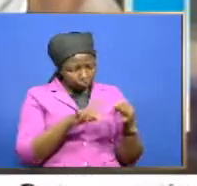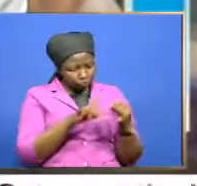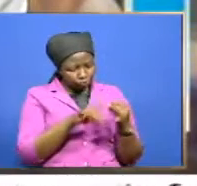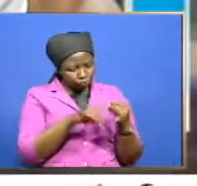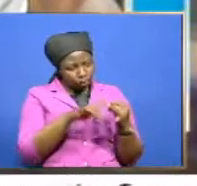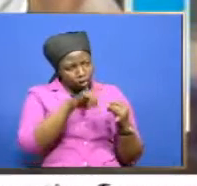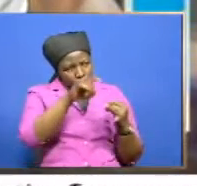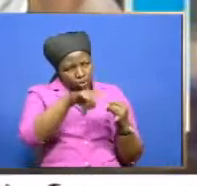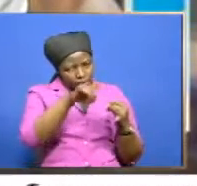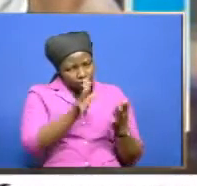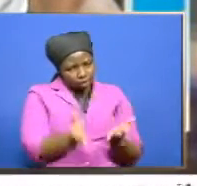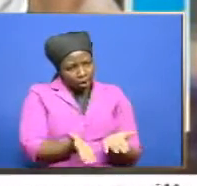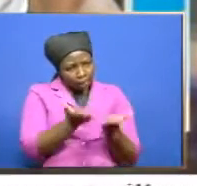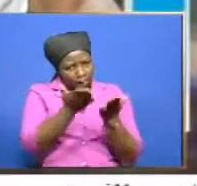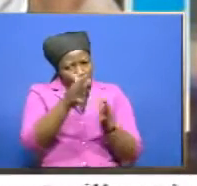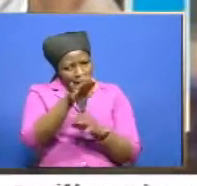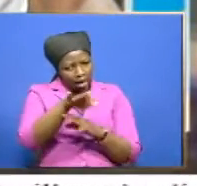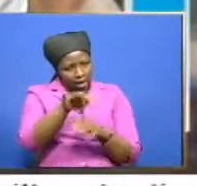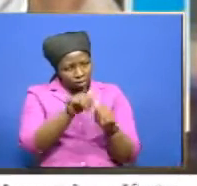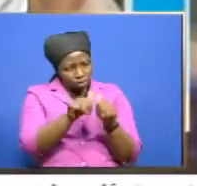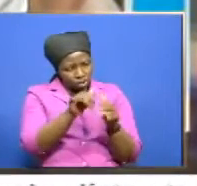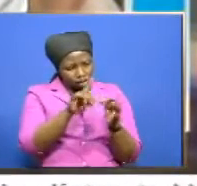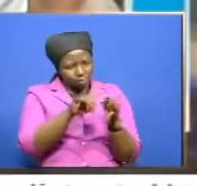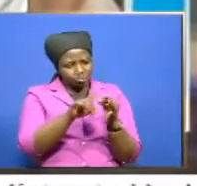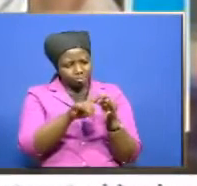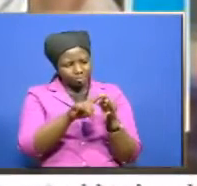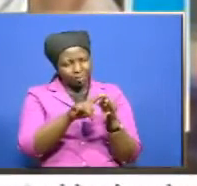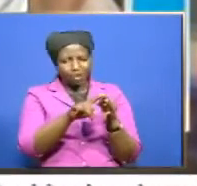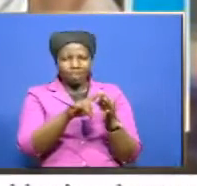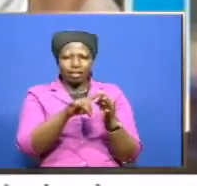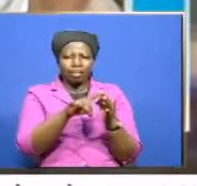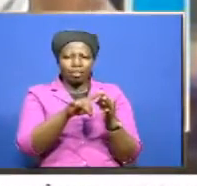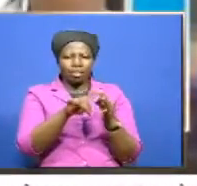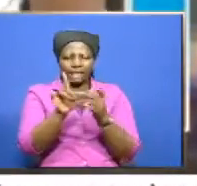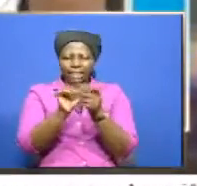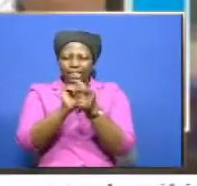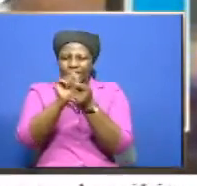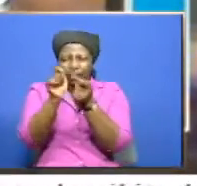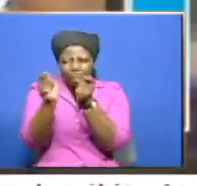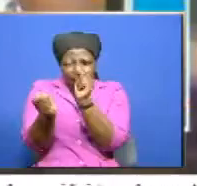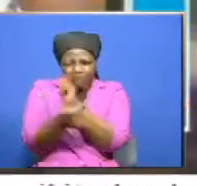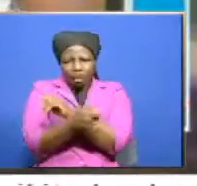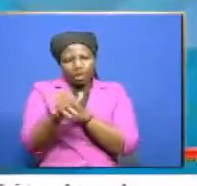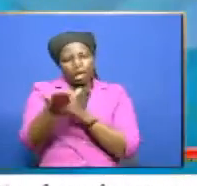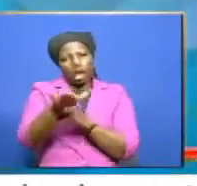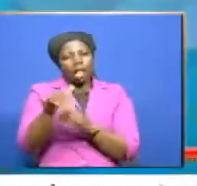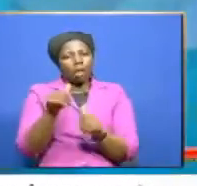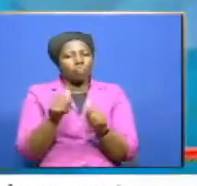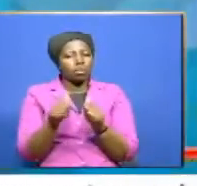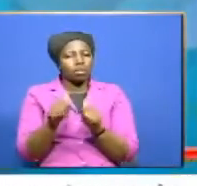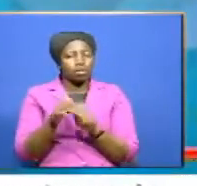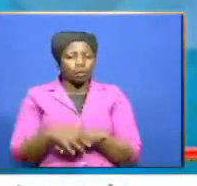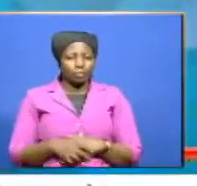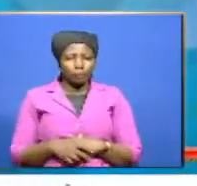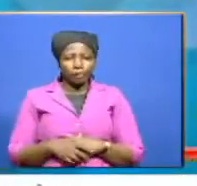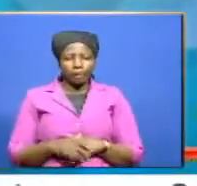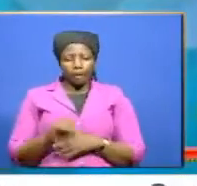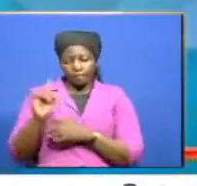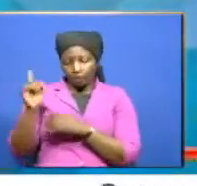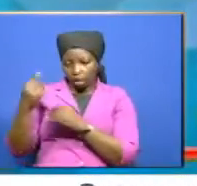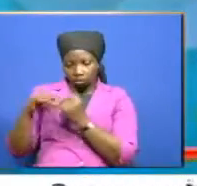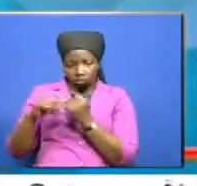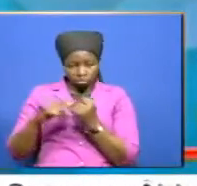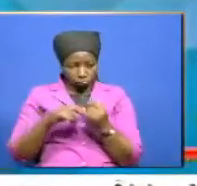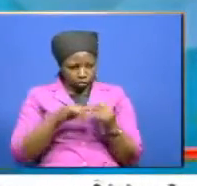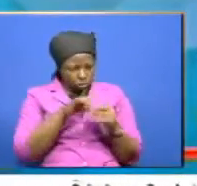needs to be improved, and what actually needs to be totally changed. So the first one was, what needs to be... What